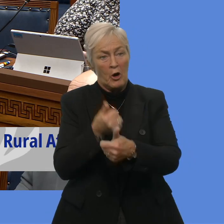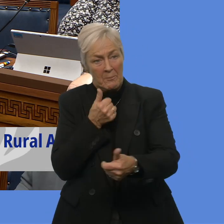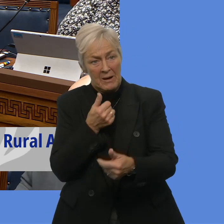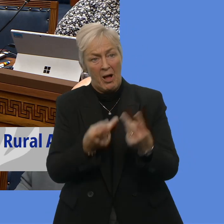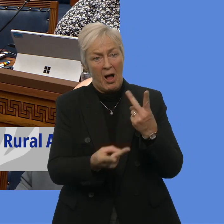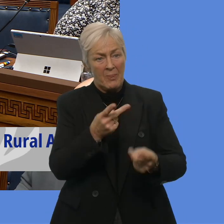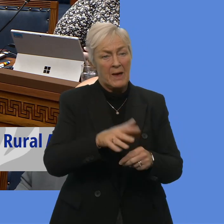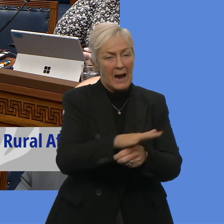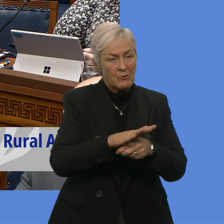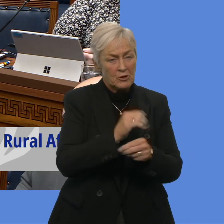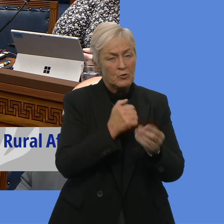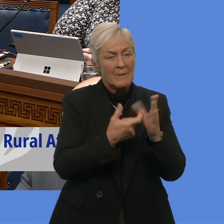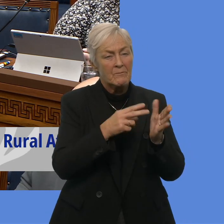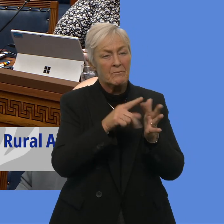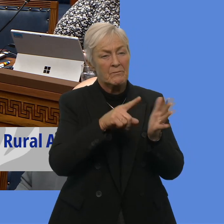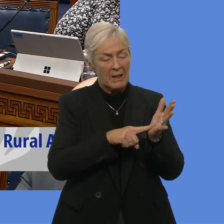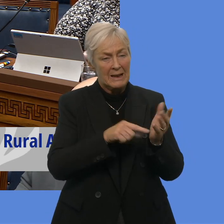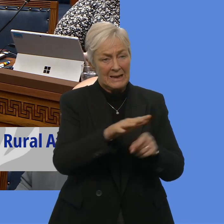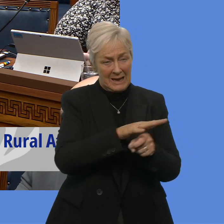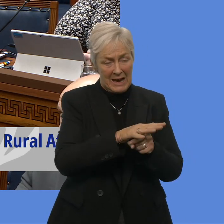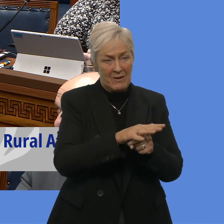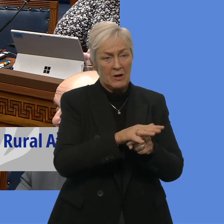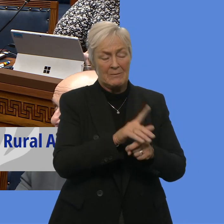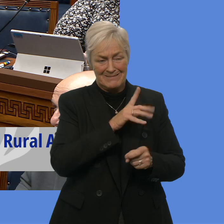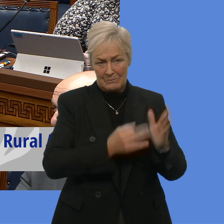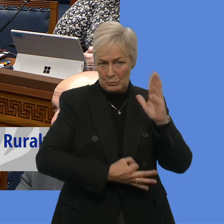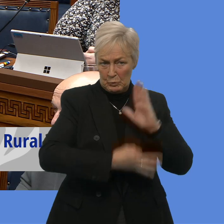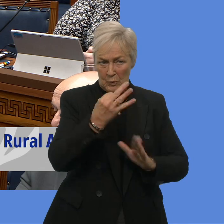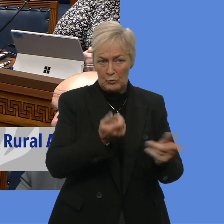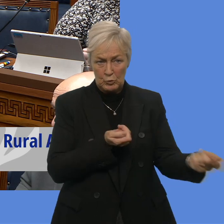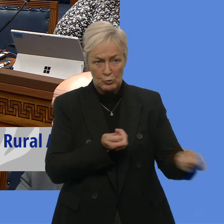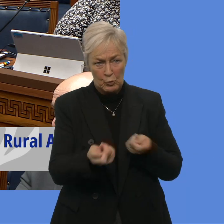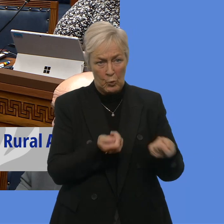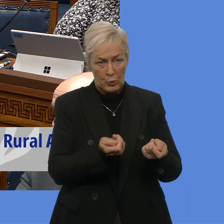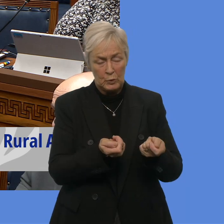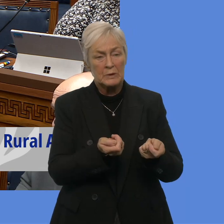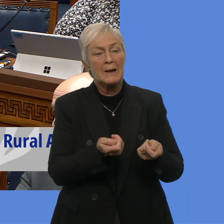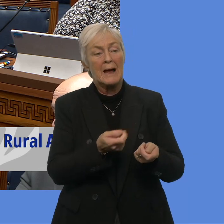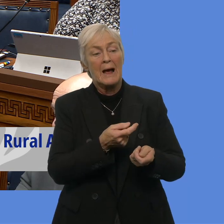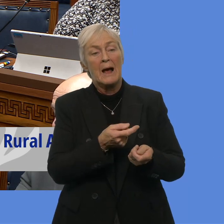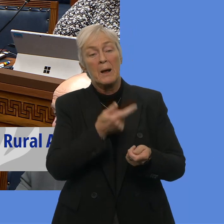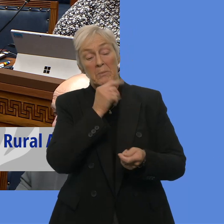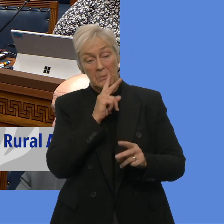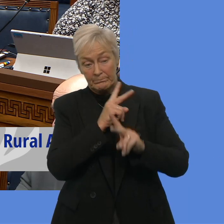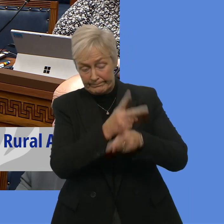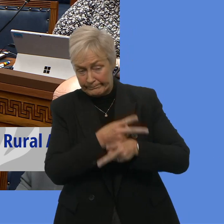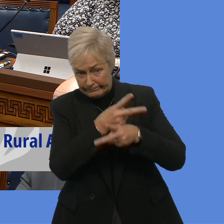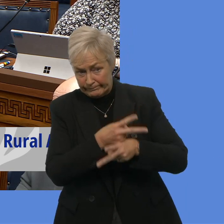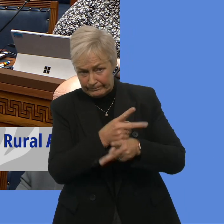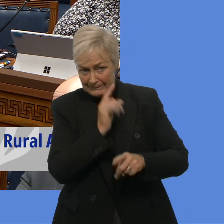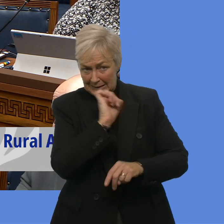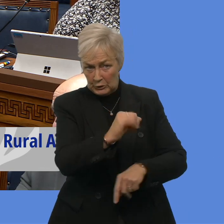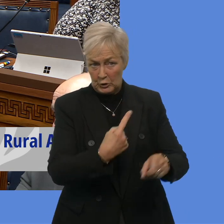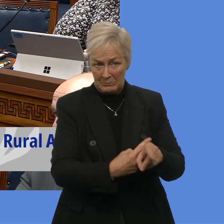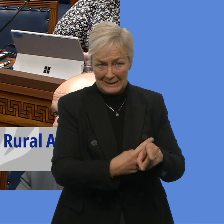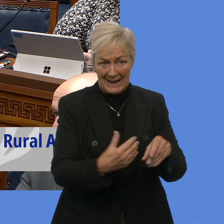in the Granville Industrial Estate to see improvements in the control of potentially odorous emissions. My inspectors will continue to regulate the permitted installations